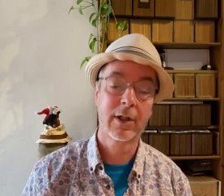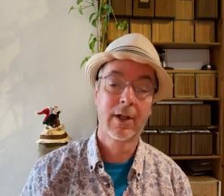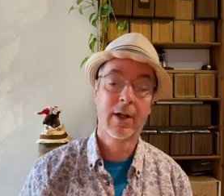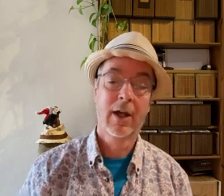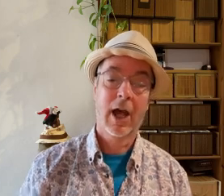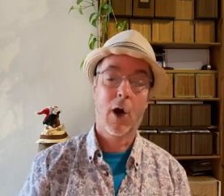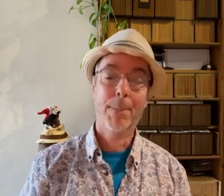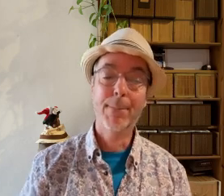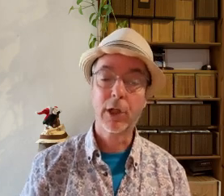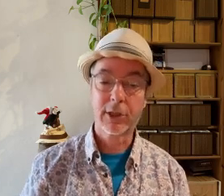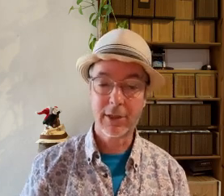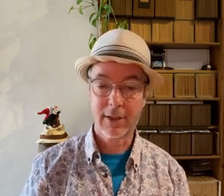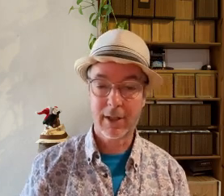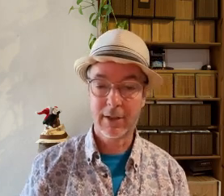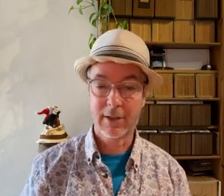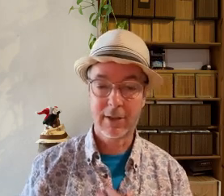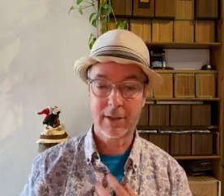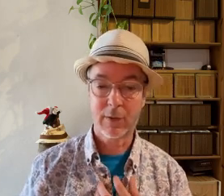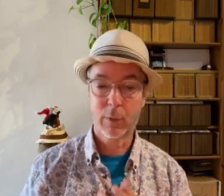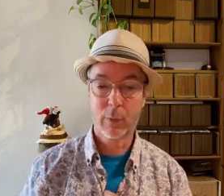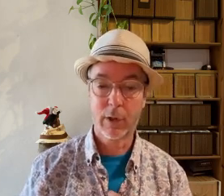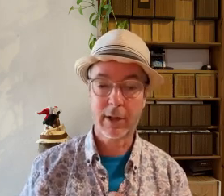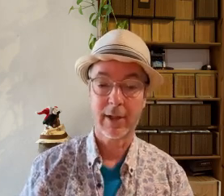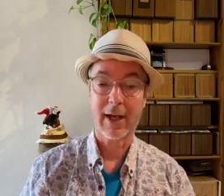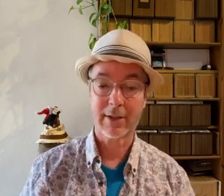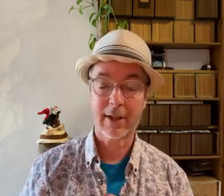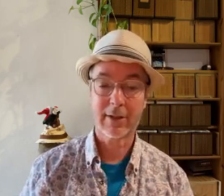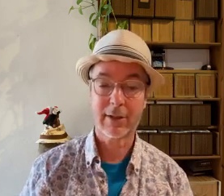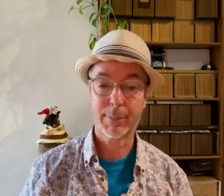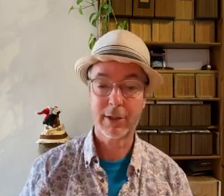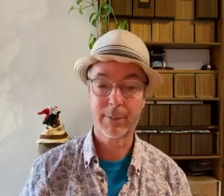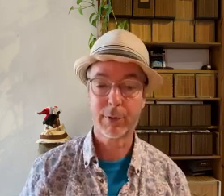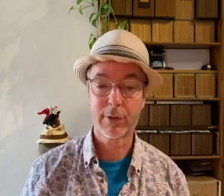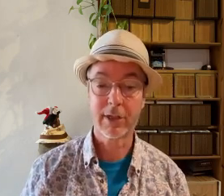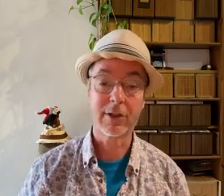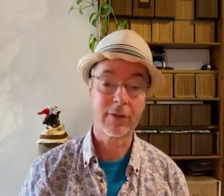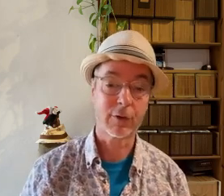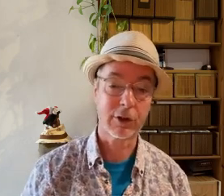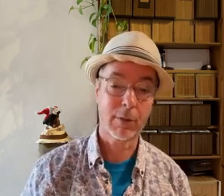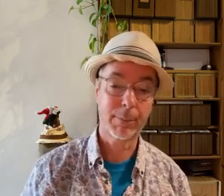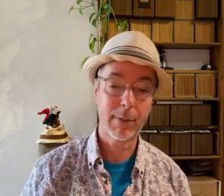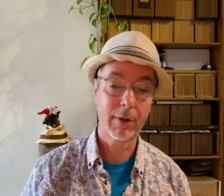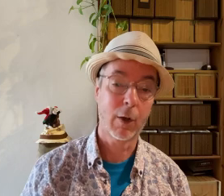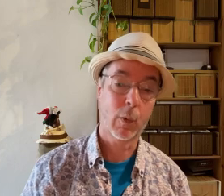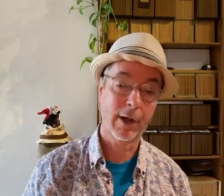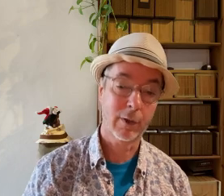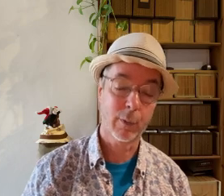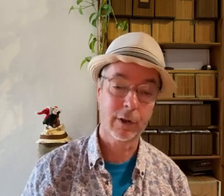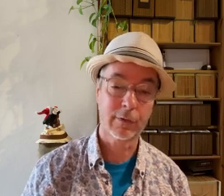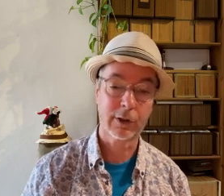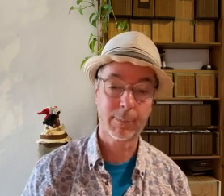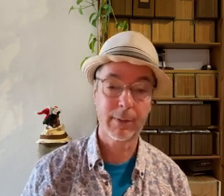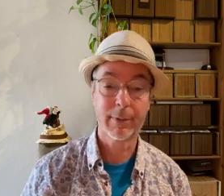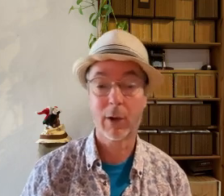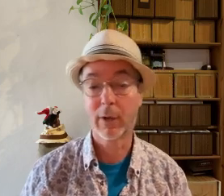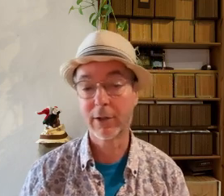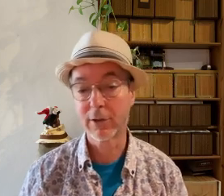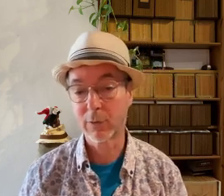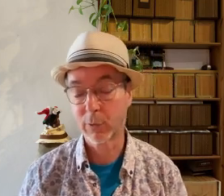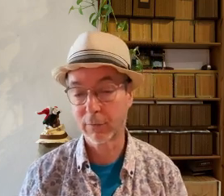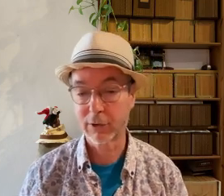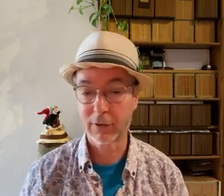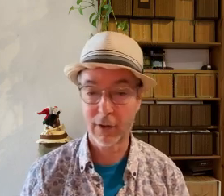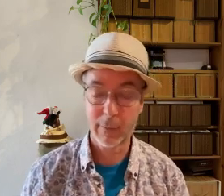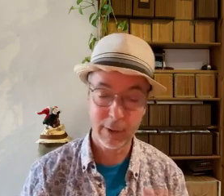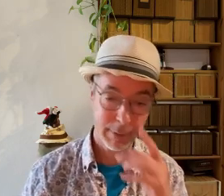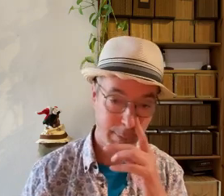works, how much it is working as an anticipation process for some people, or why it works for some people, or why it doesn't